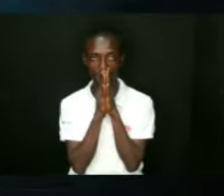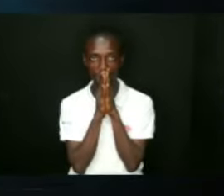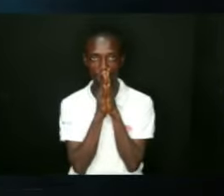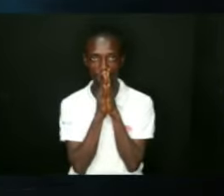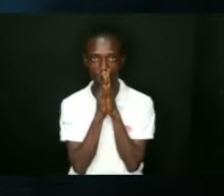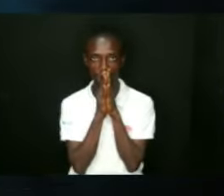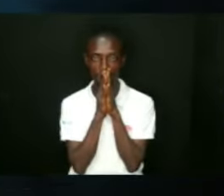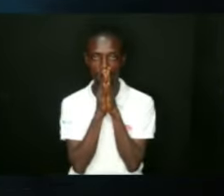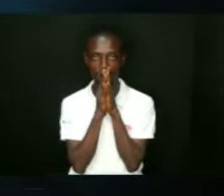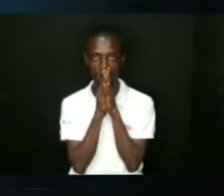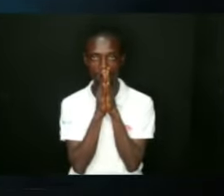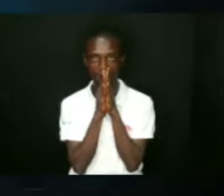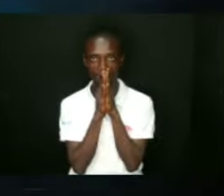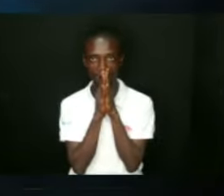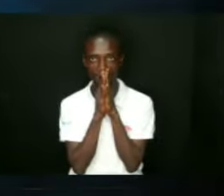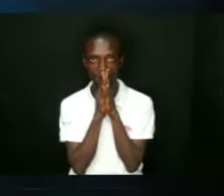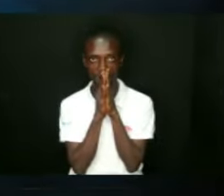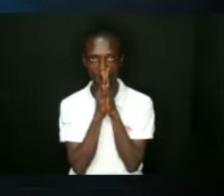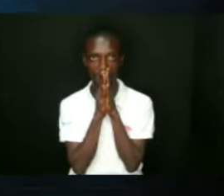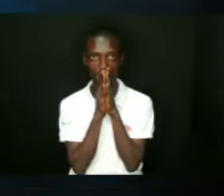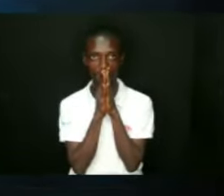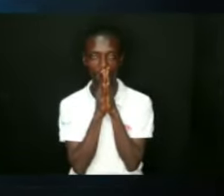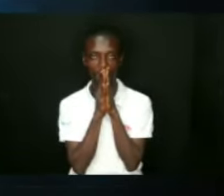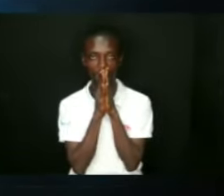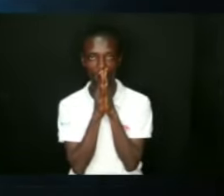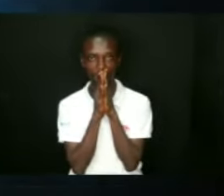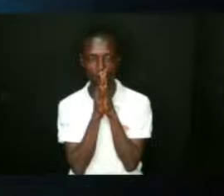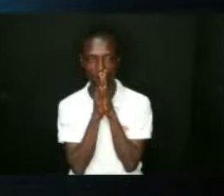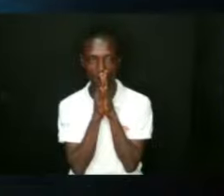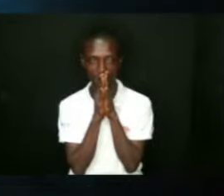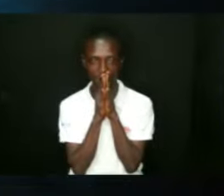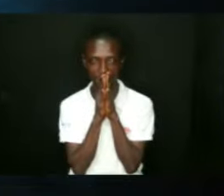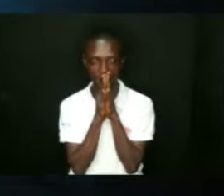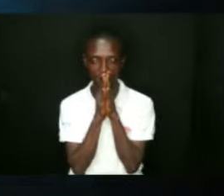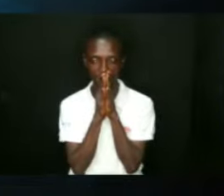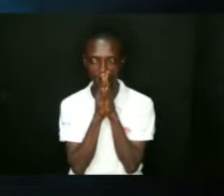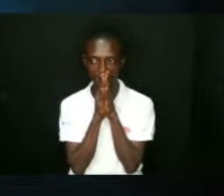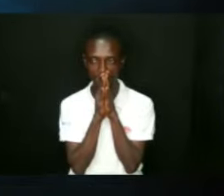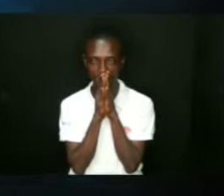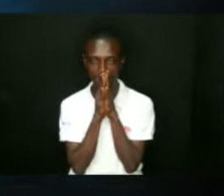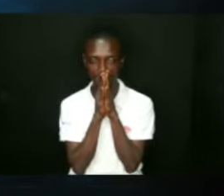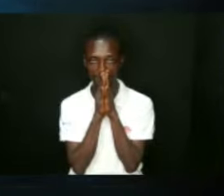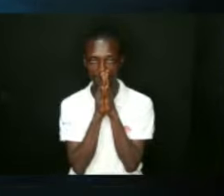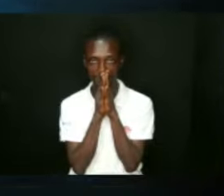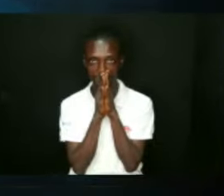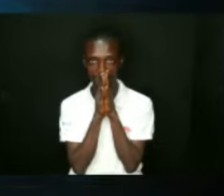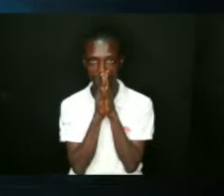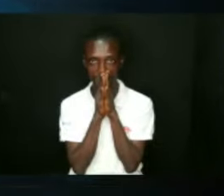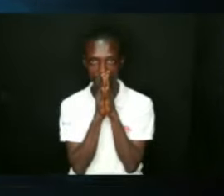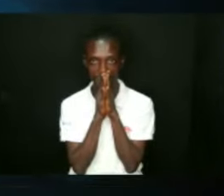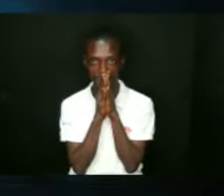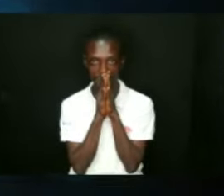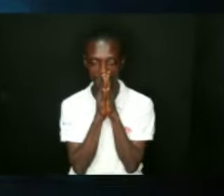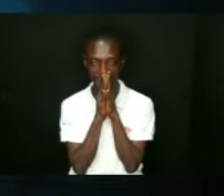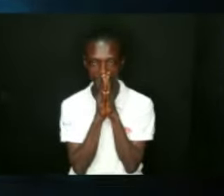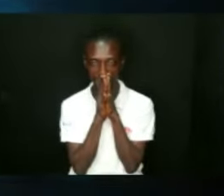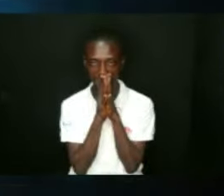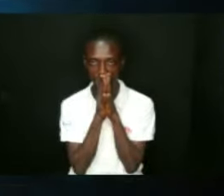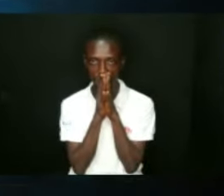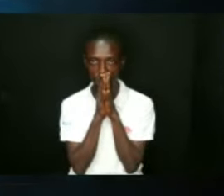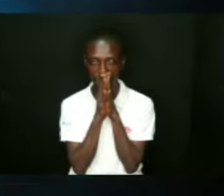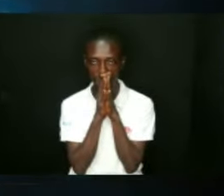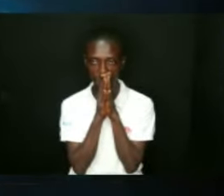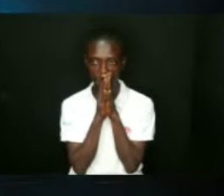thank you for grace. We thank you for your mercies. We thank you for your presence that never leaves us, neither does it forsake us.